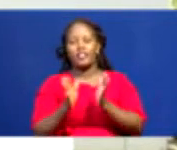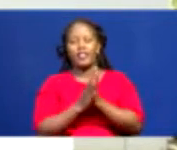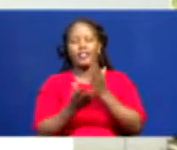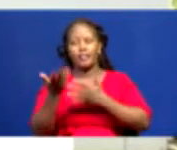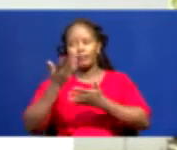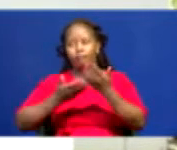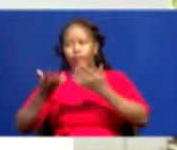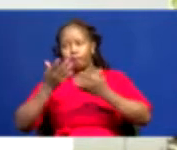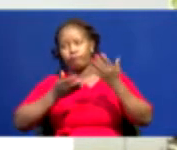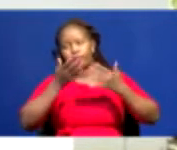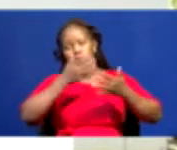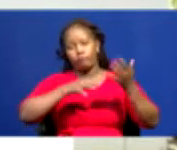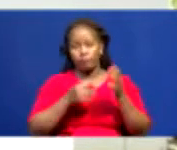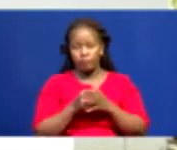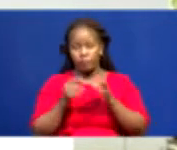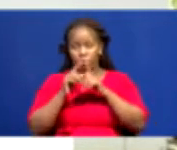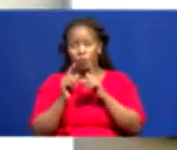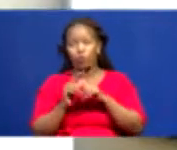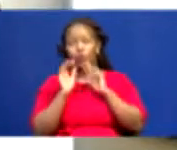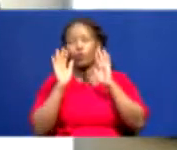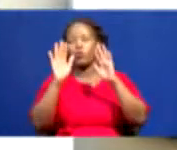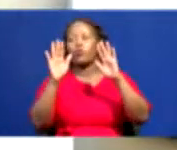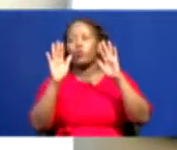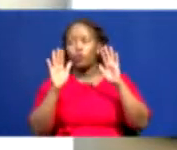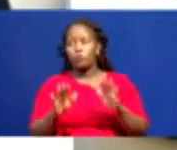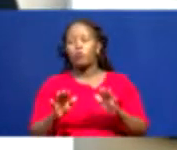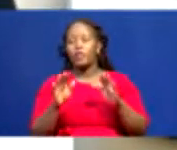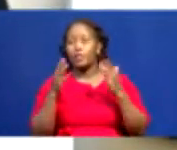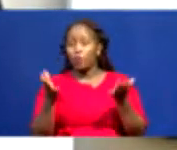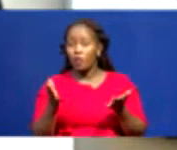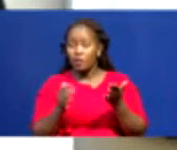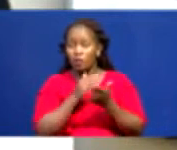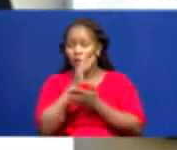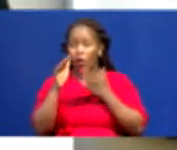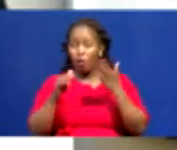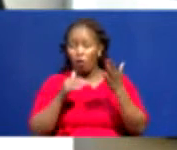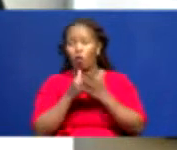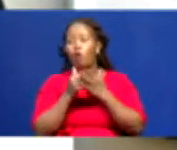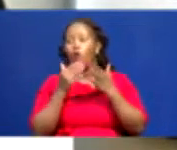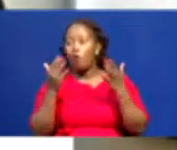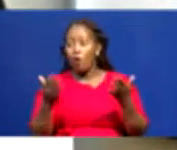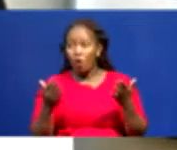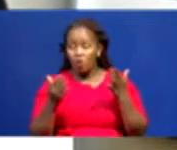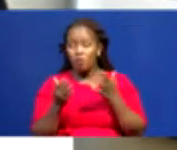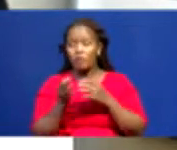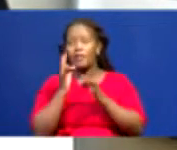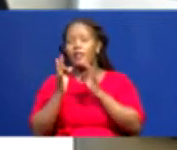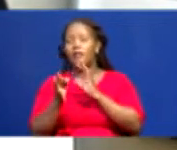content. It is important, therefore, for all of us, whether